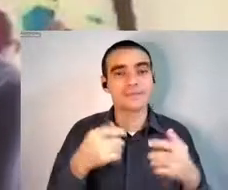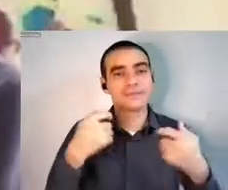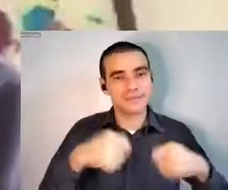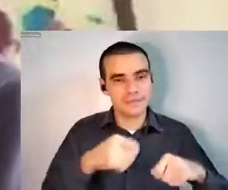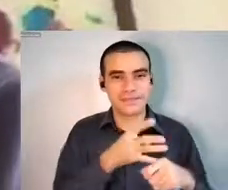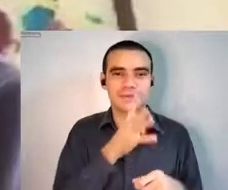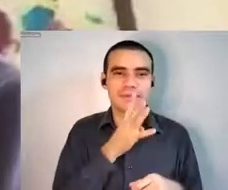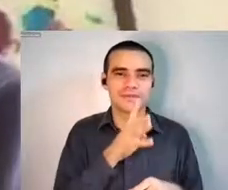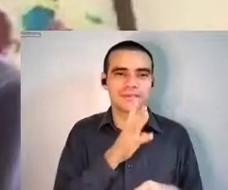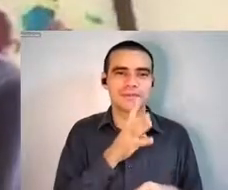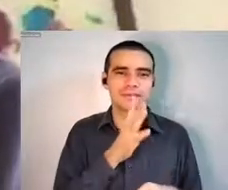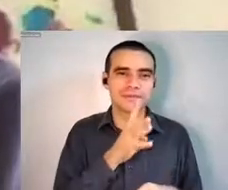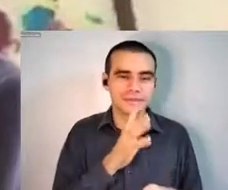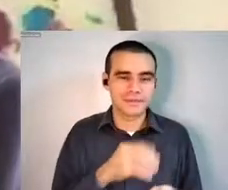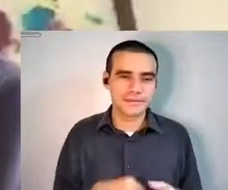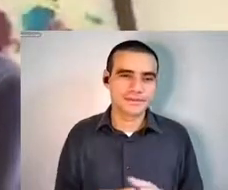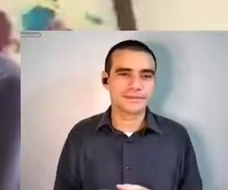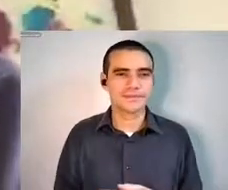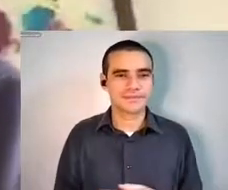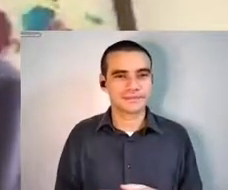we have to use knowledge."